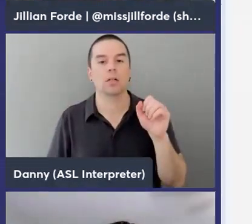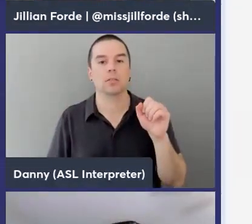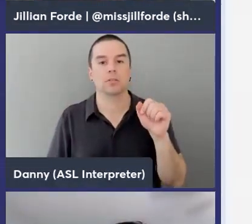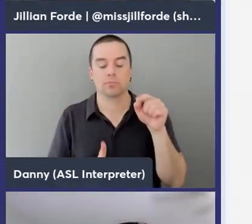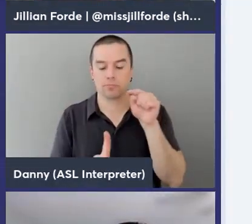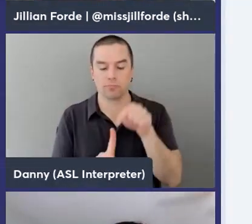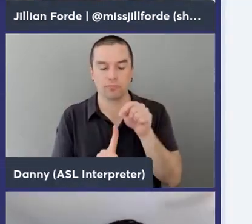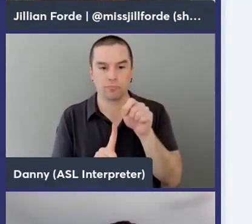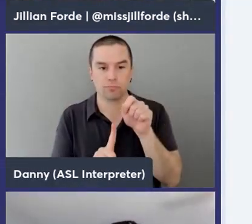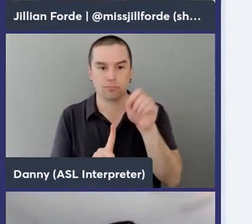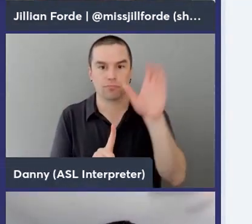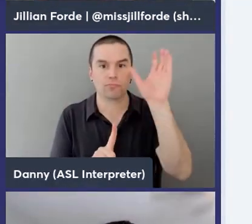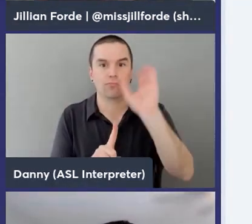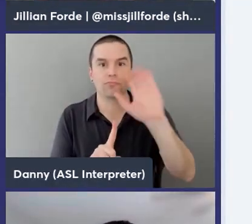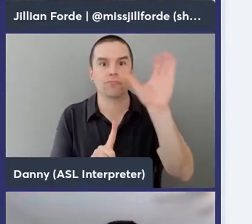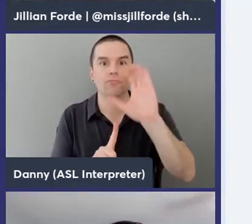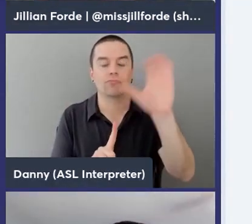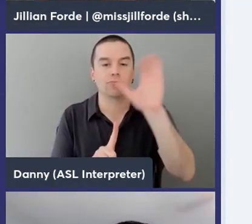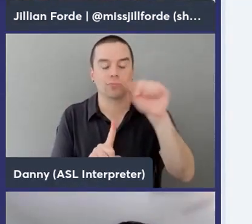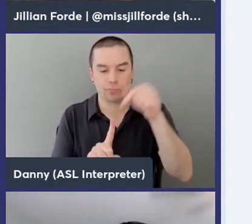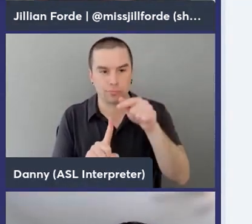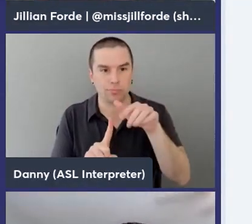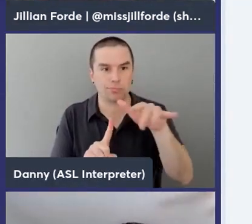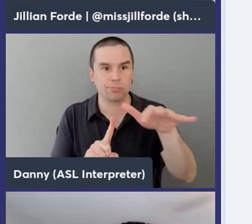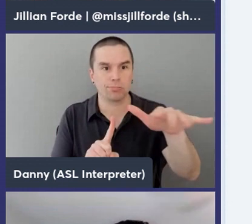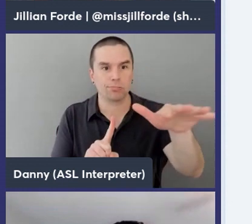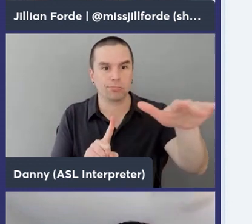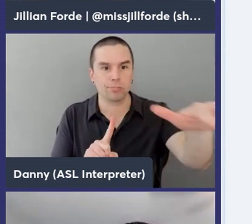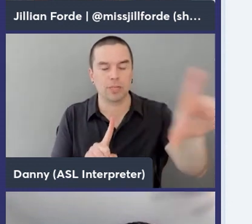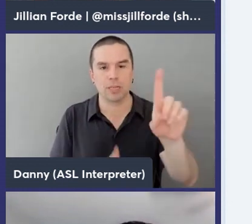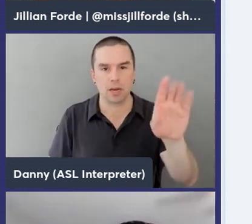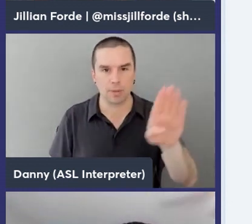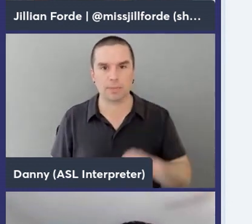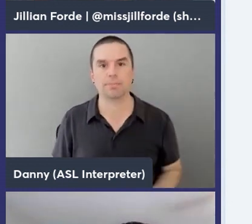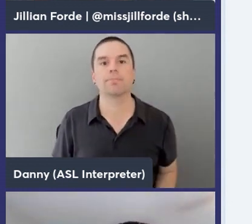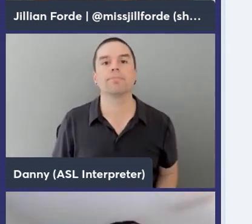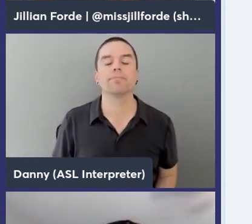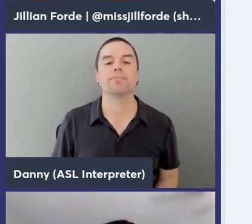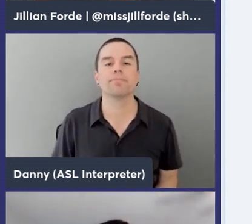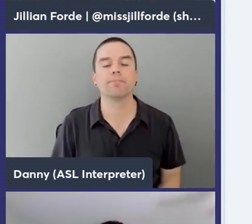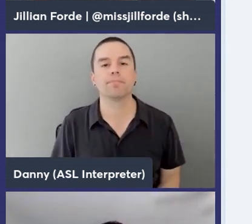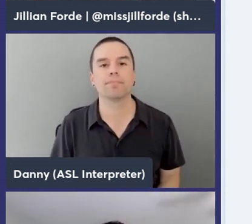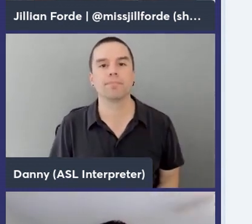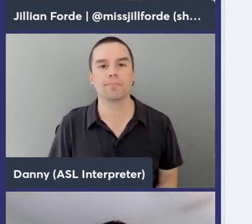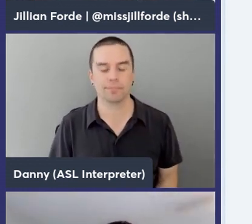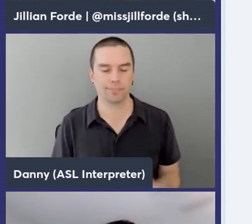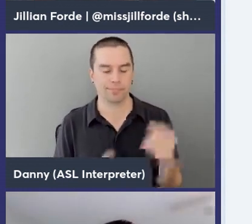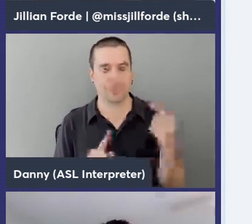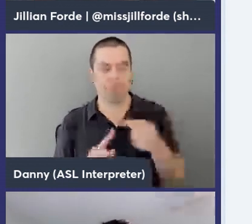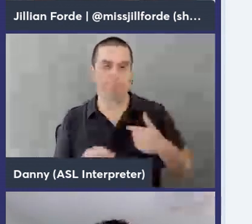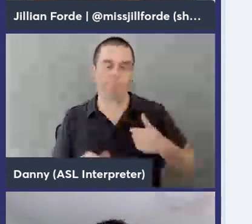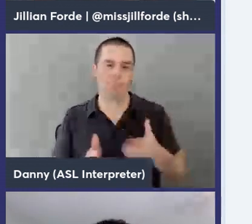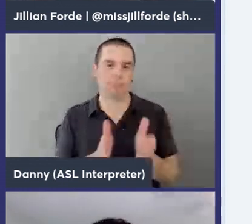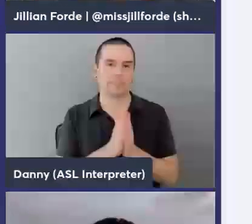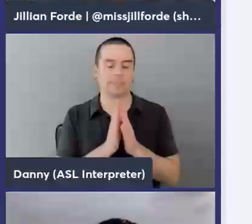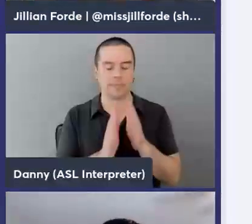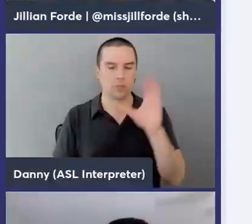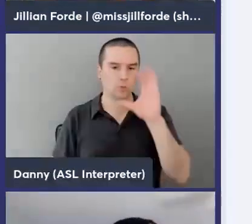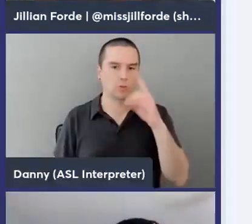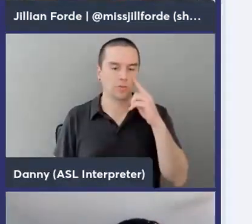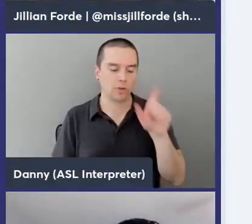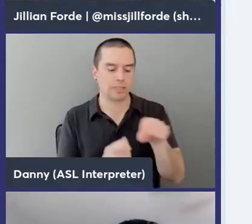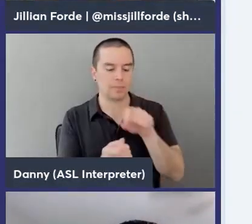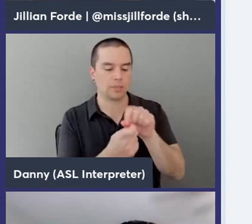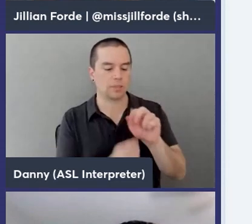basically perform a search against the database. In this case, I narrowed it down to only search on a specific type of node. So I'm only looking at account nodes in